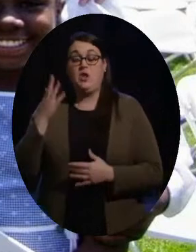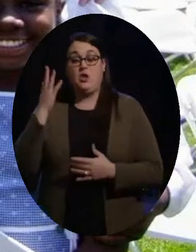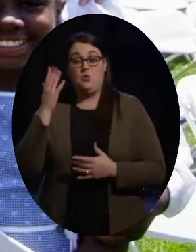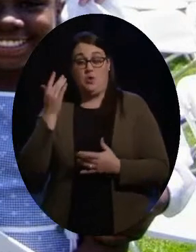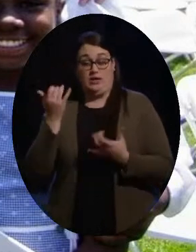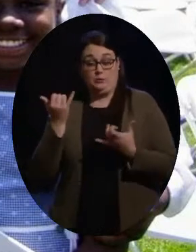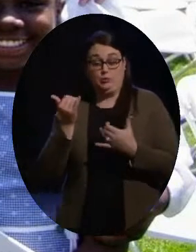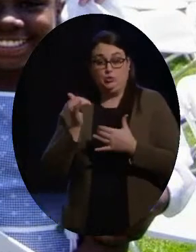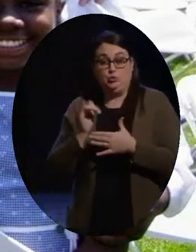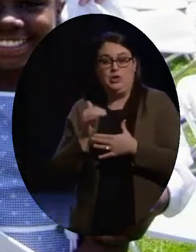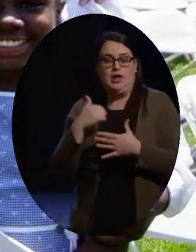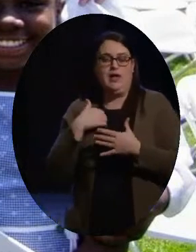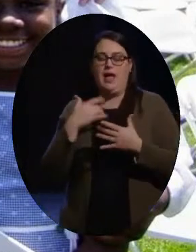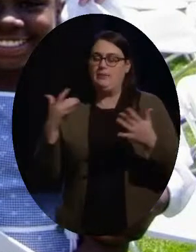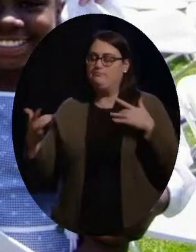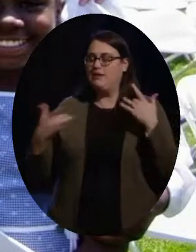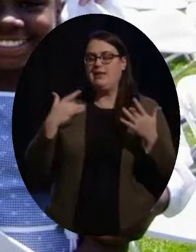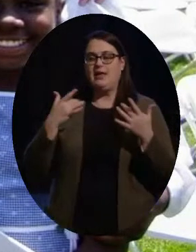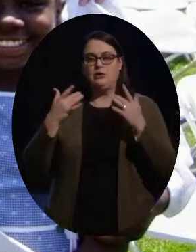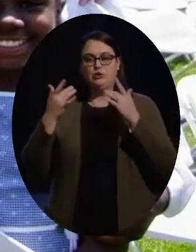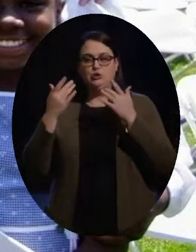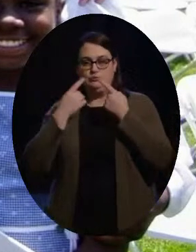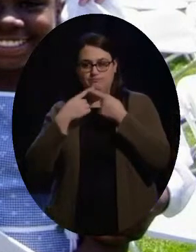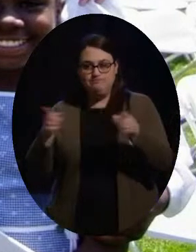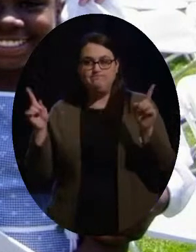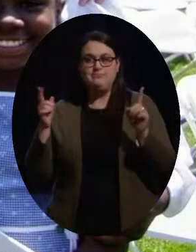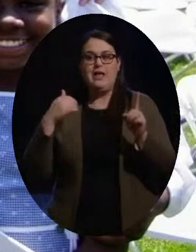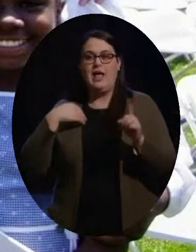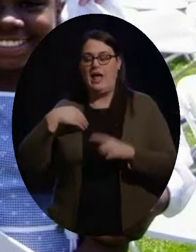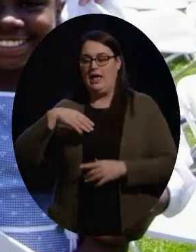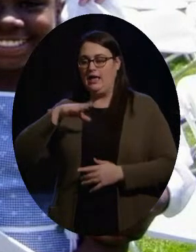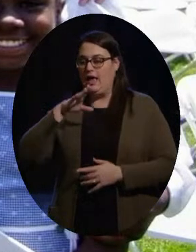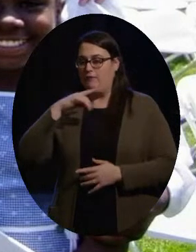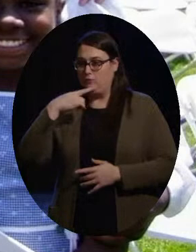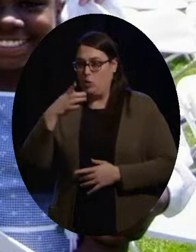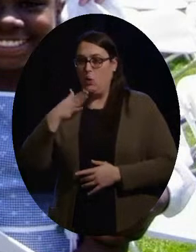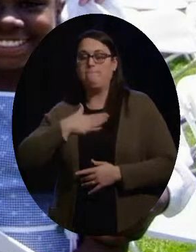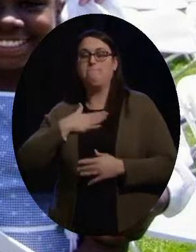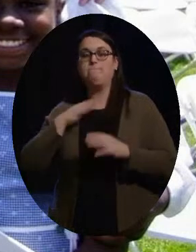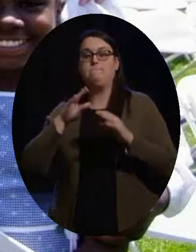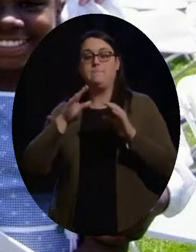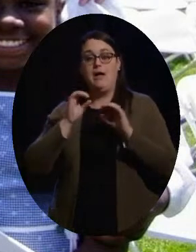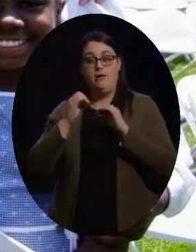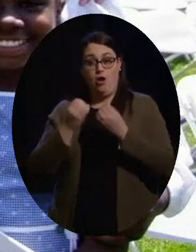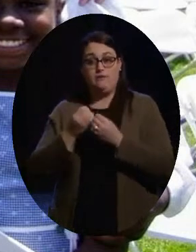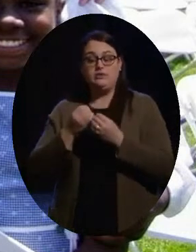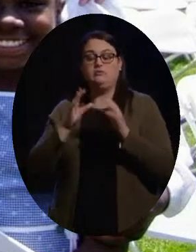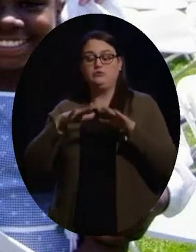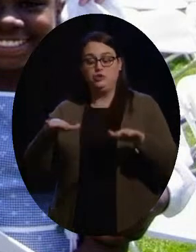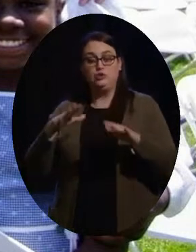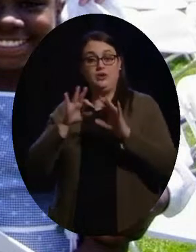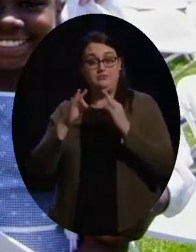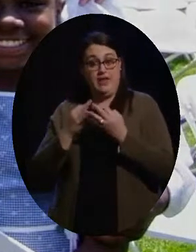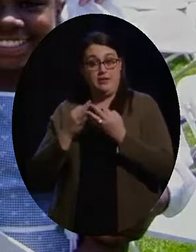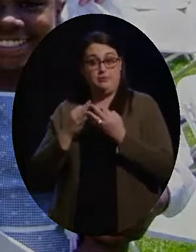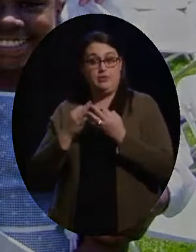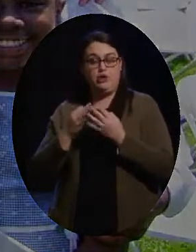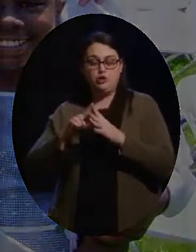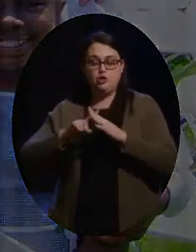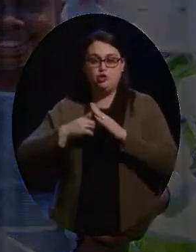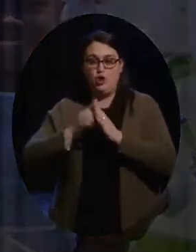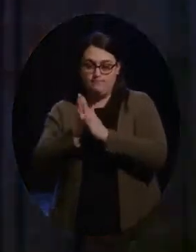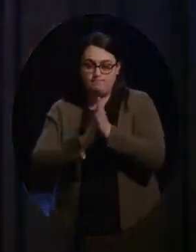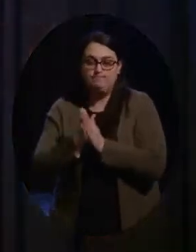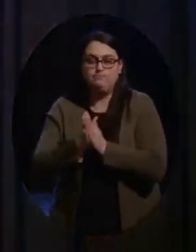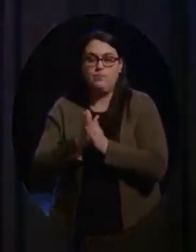tonight, I'm thrilled to share that I have directed my Office of Children and Families to lay the groundwork